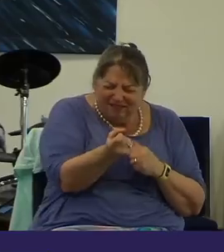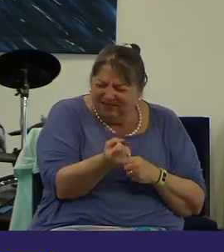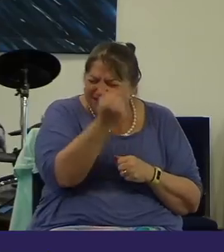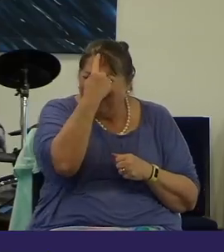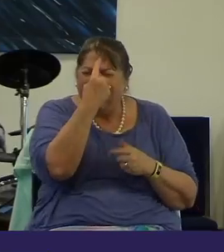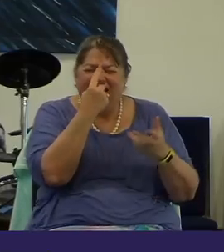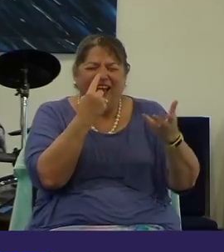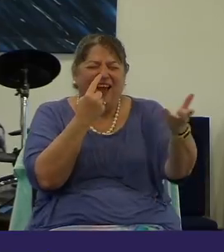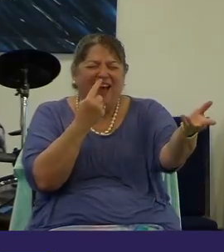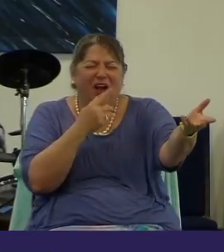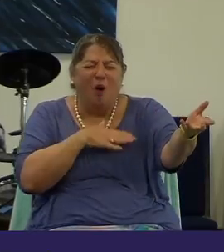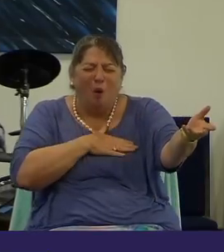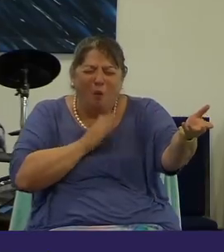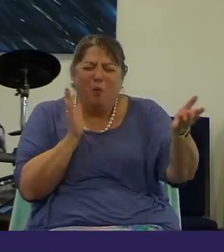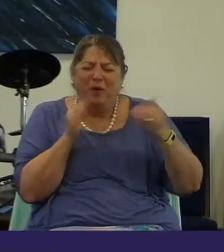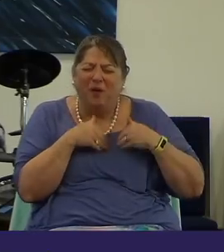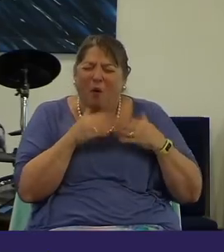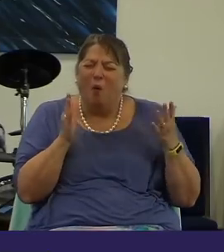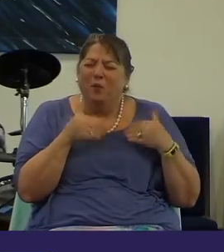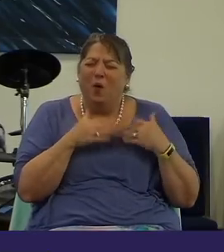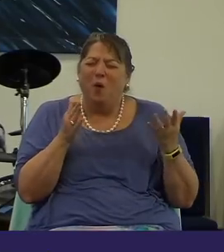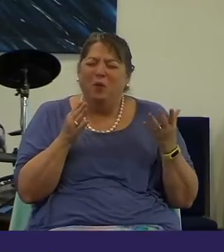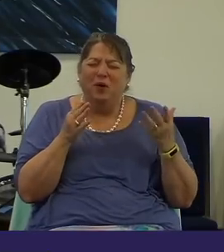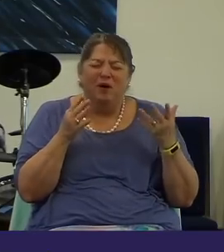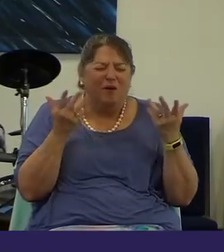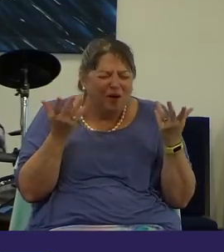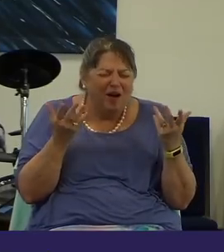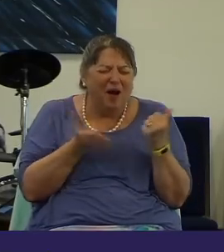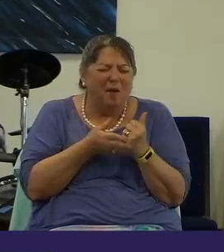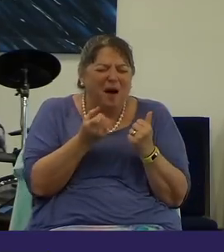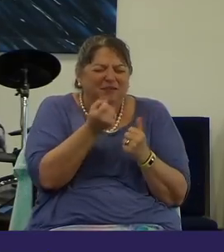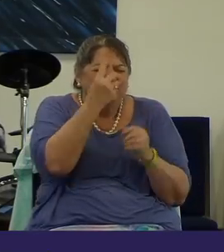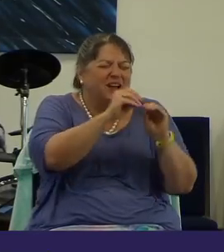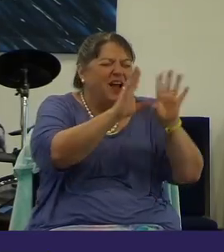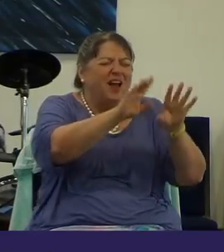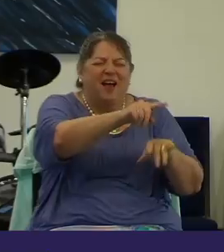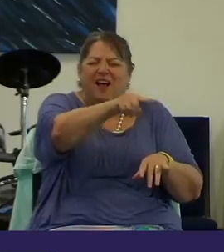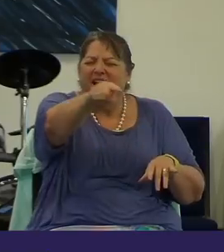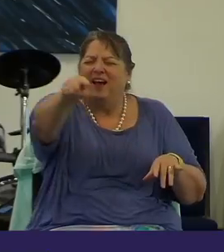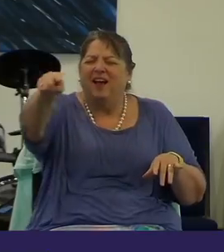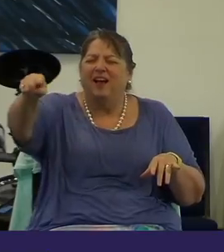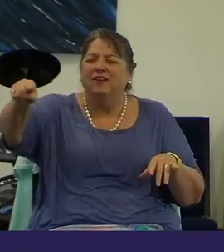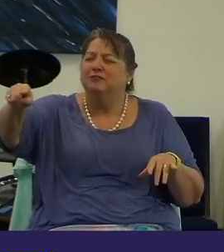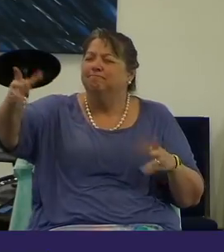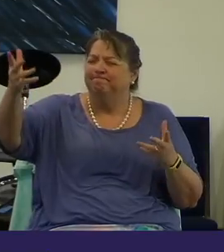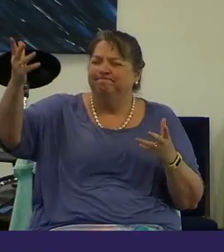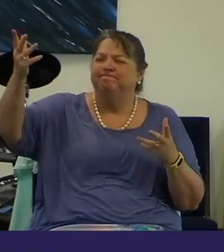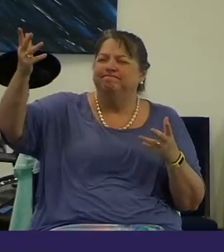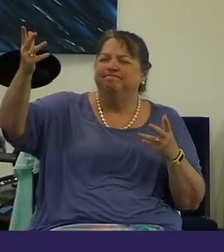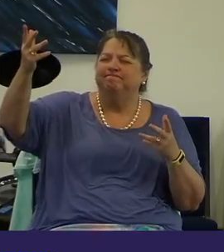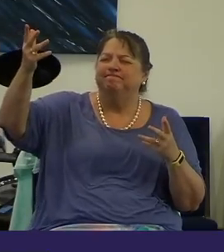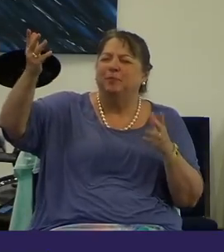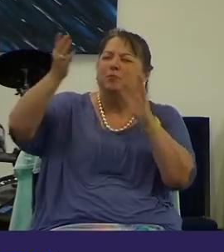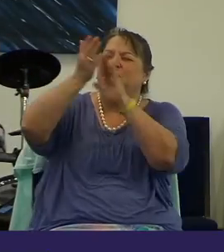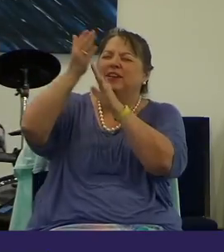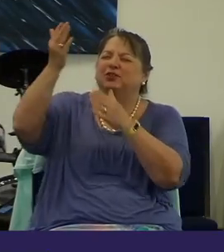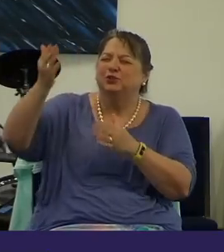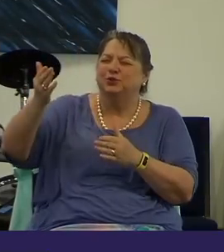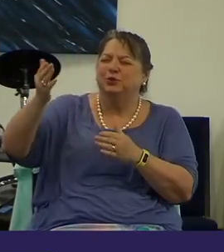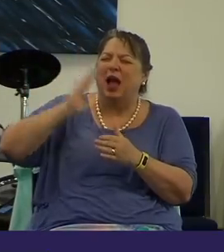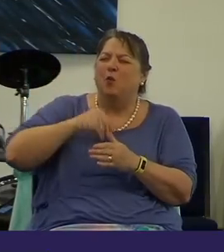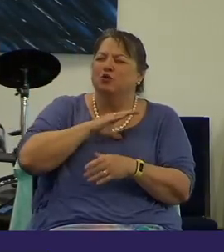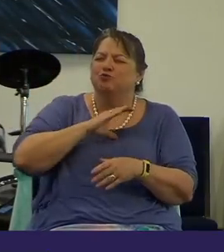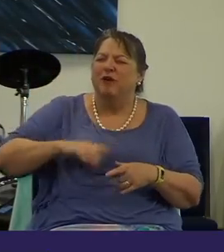softening hearts and opening ears and quickening lives and drawing still to you. And we praise you. Living Christ, would